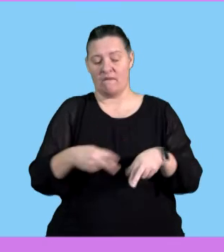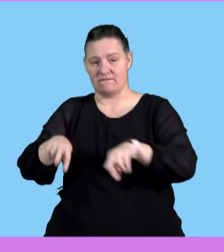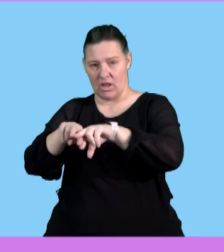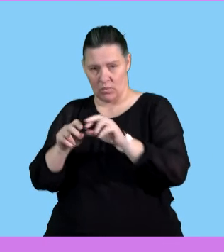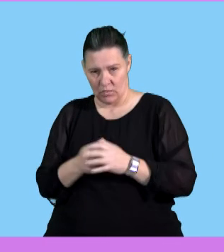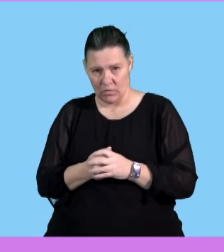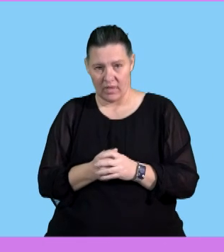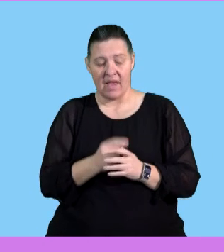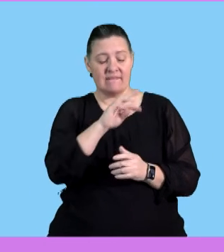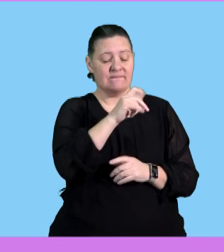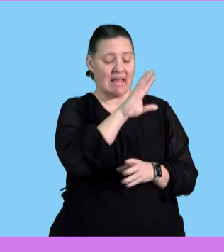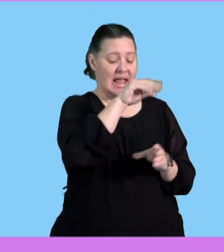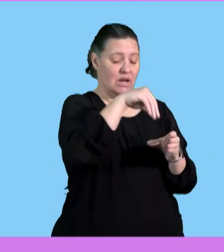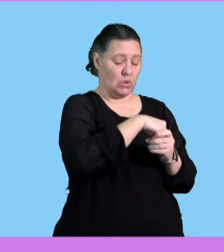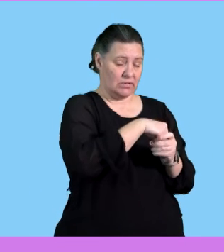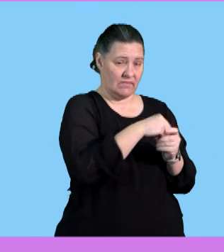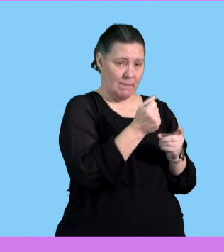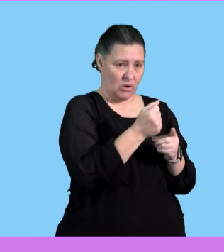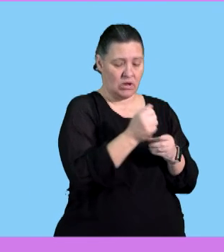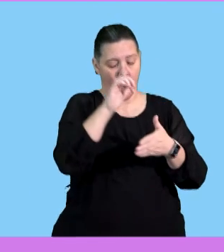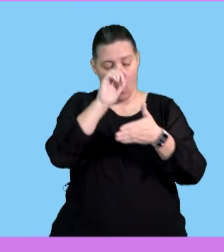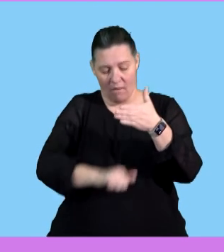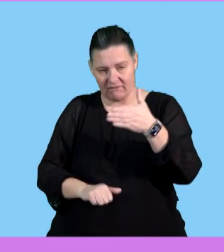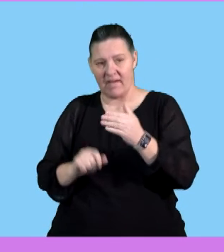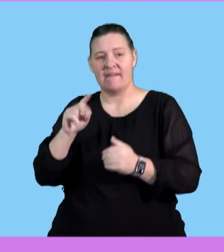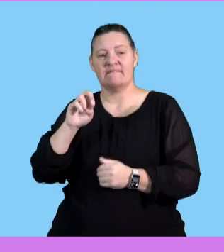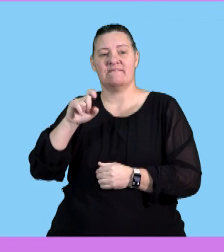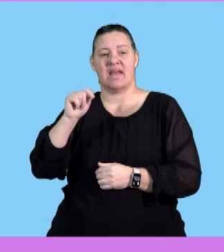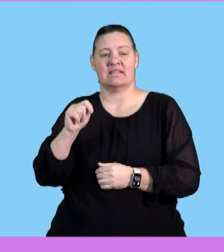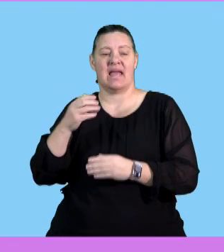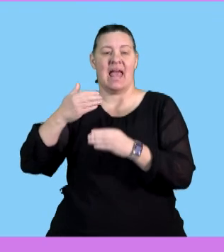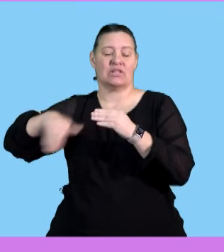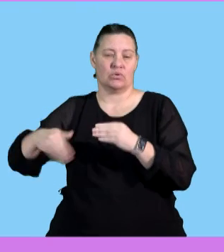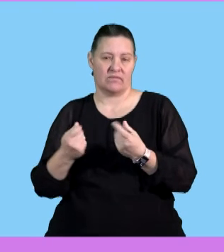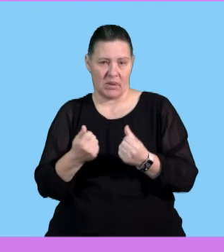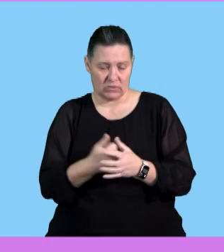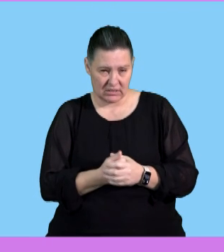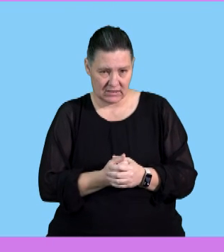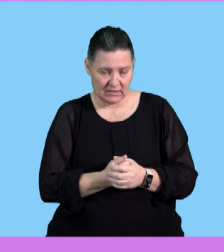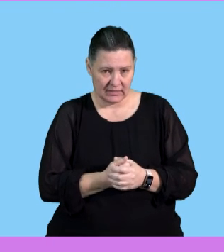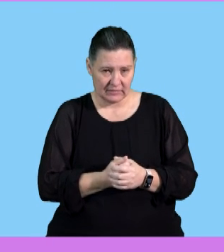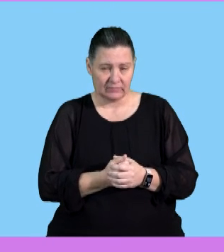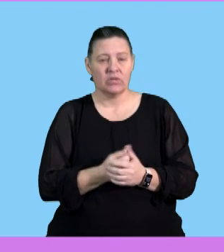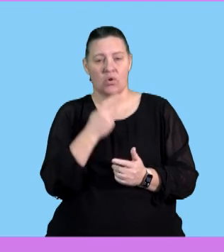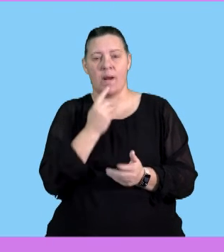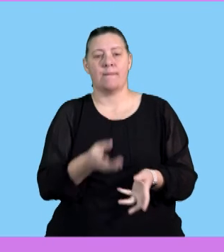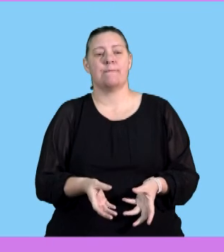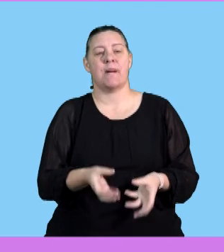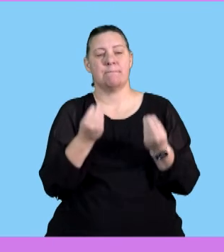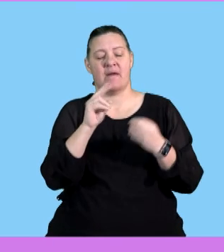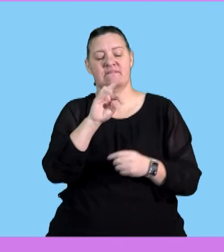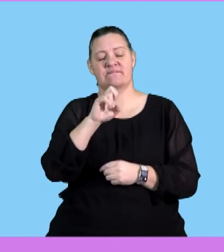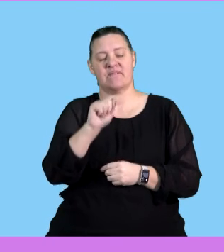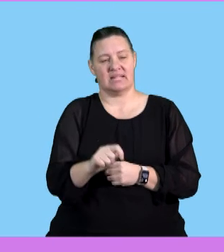two values, you can take your VAT inclusive amount and subtract your VAT exclusive amount